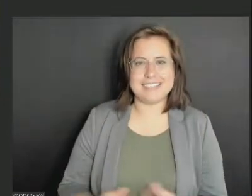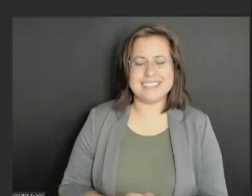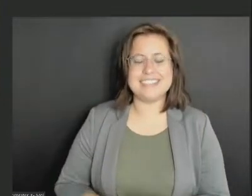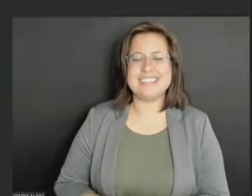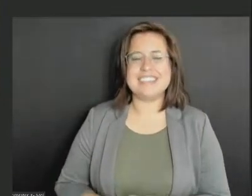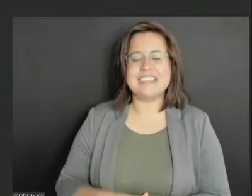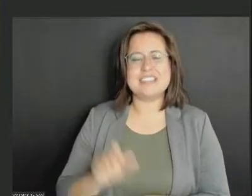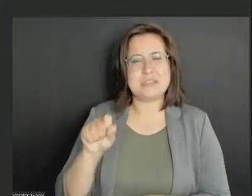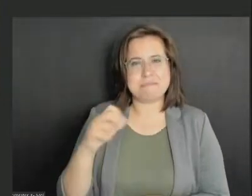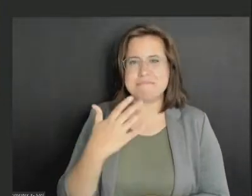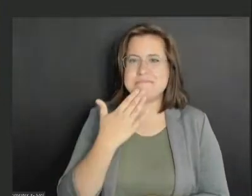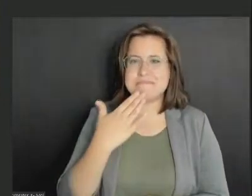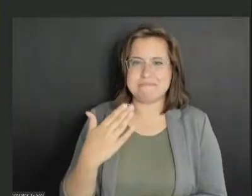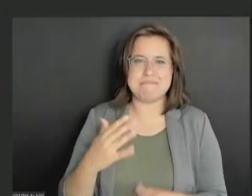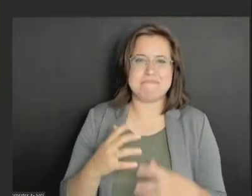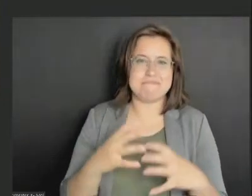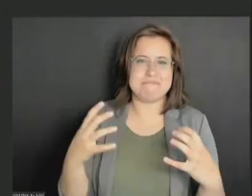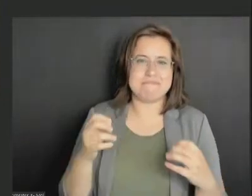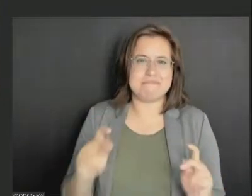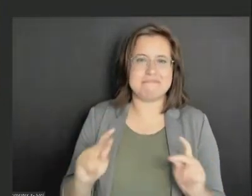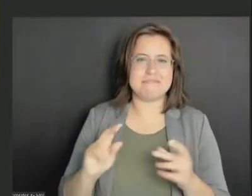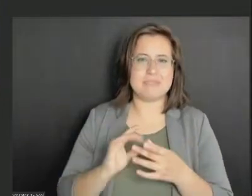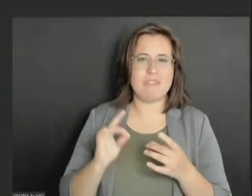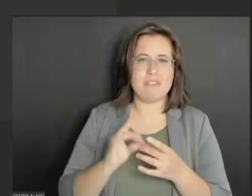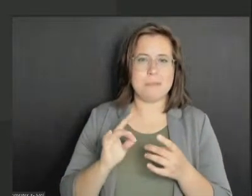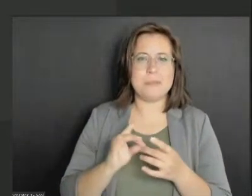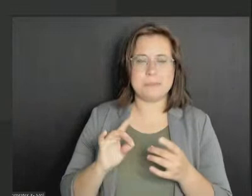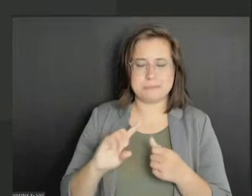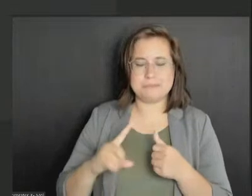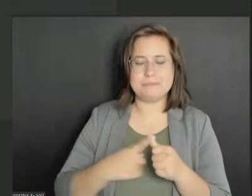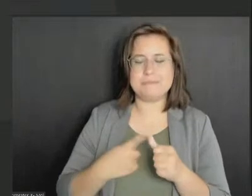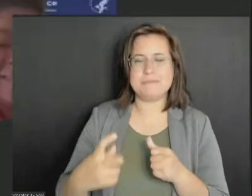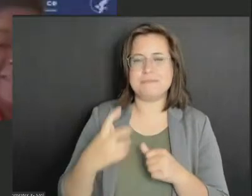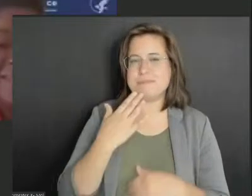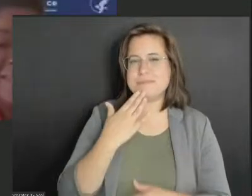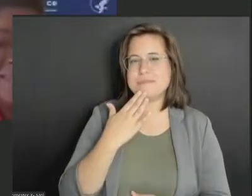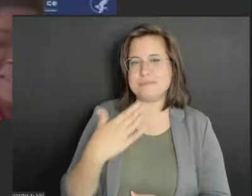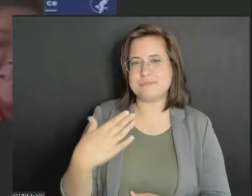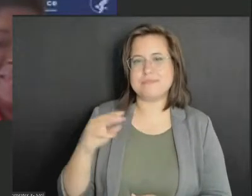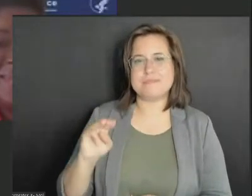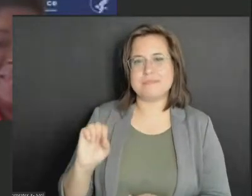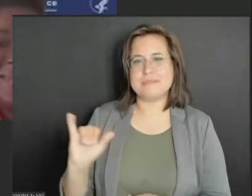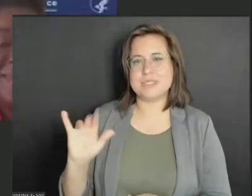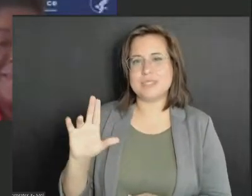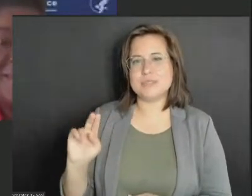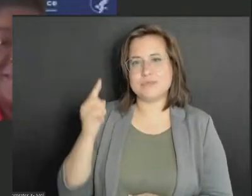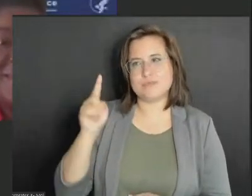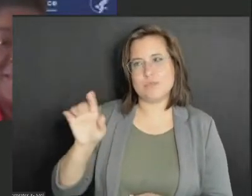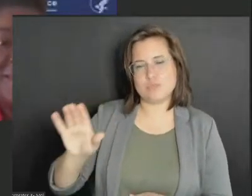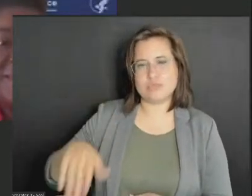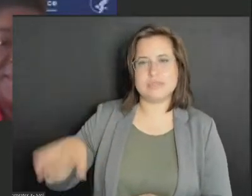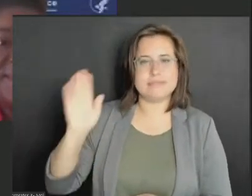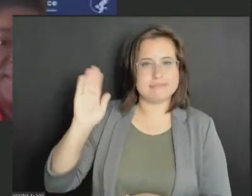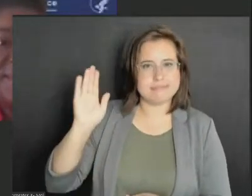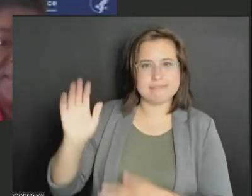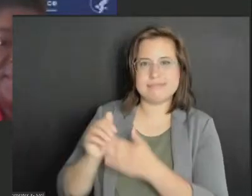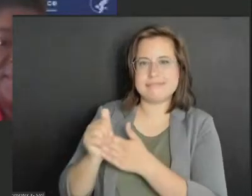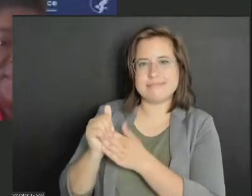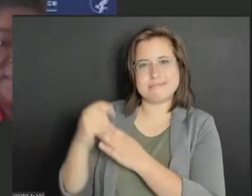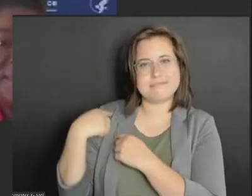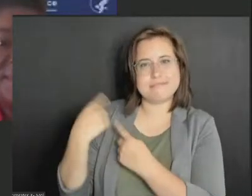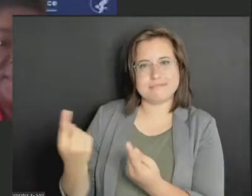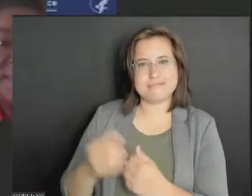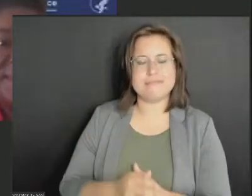so much for the opportunity to comment. First, let me say thank you to Ms. Yoon for her presentation and her leadership. I'm going to also